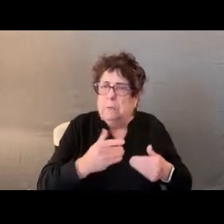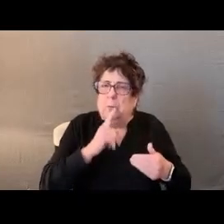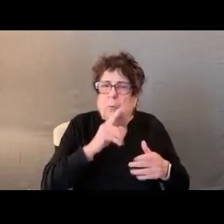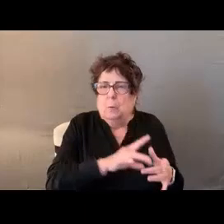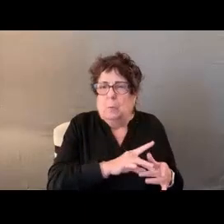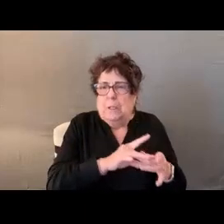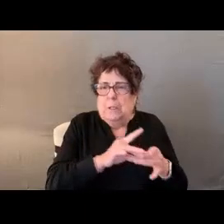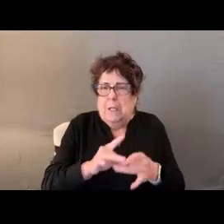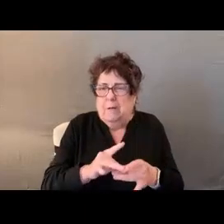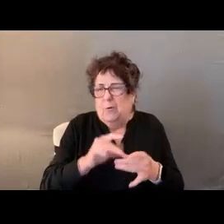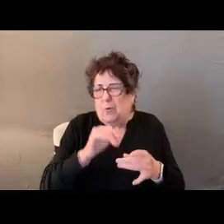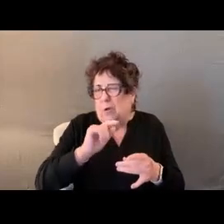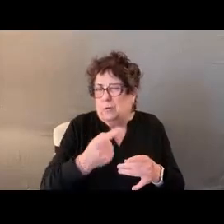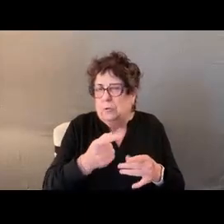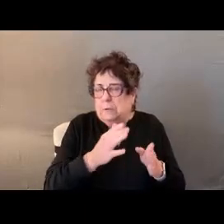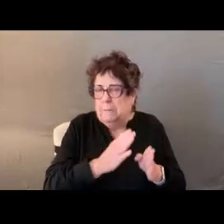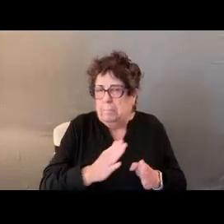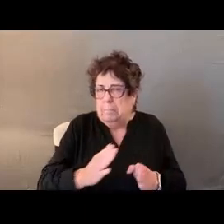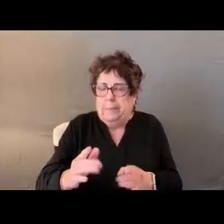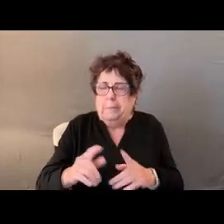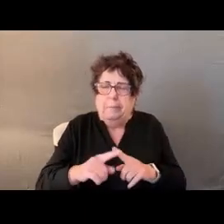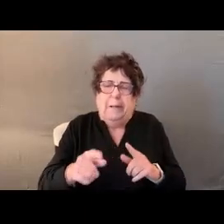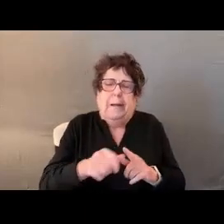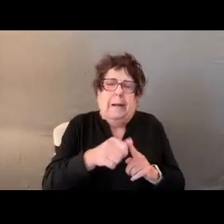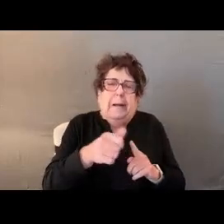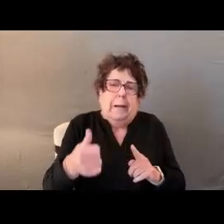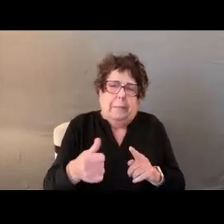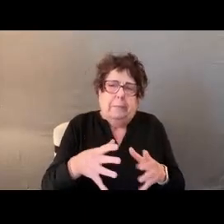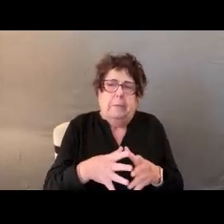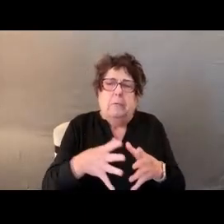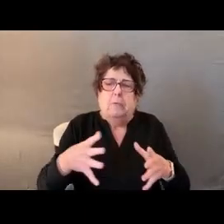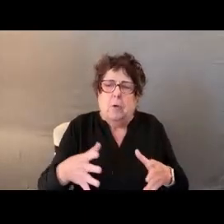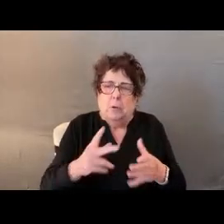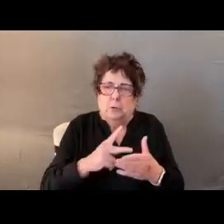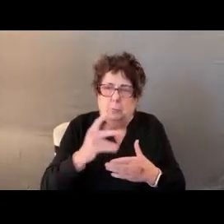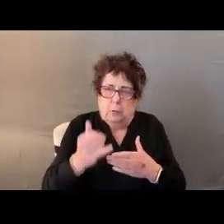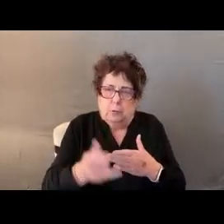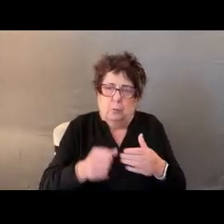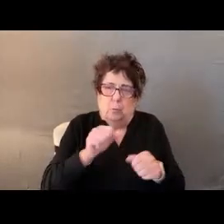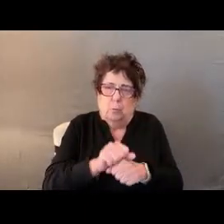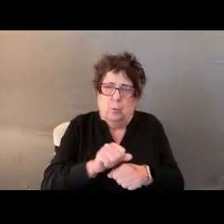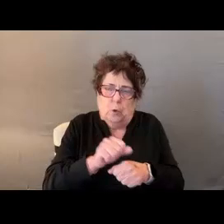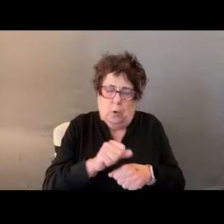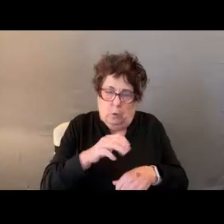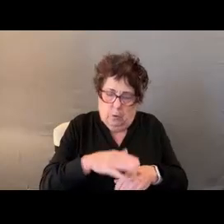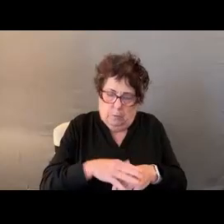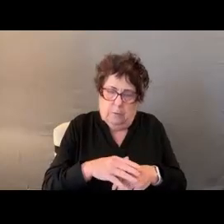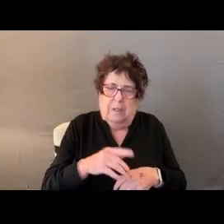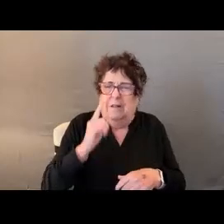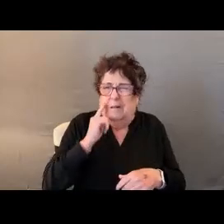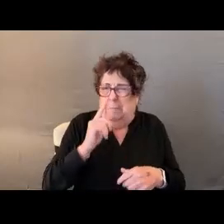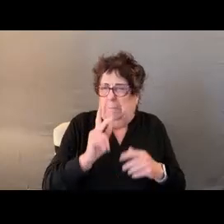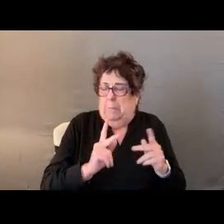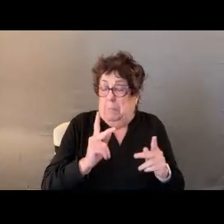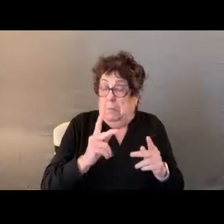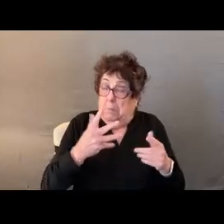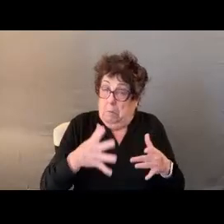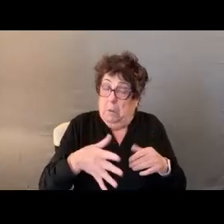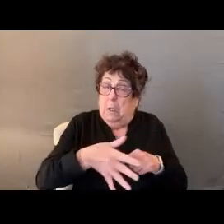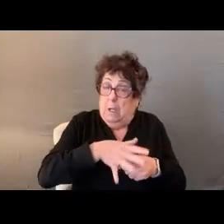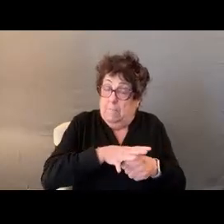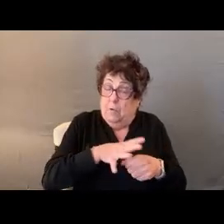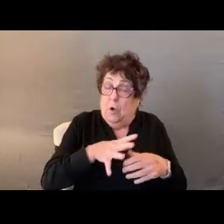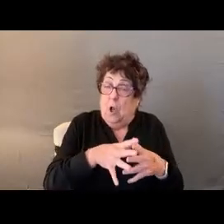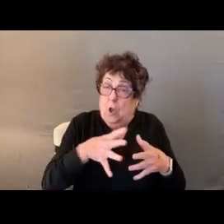plan, but to other large projects that we were working on. So I think a lot of people have covered a lot already, and I've mentioned that we